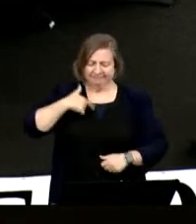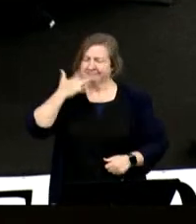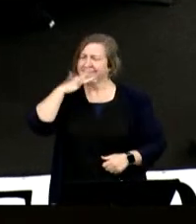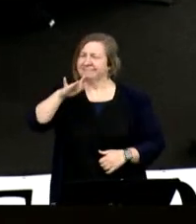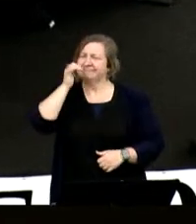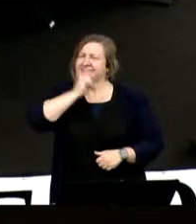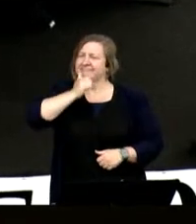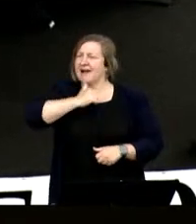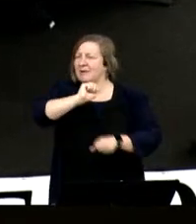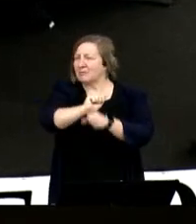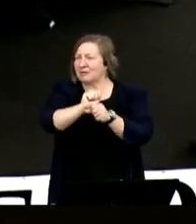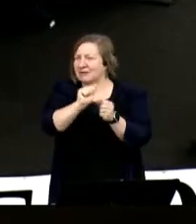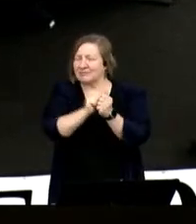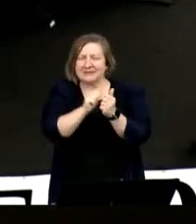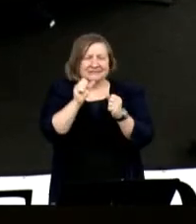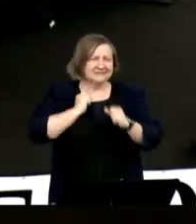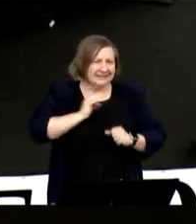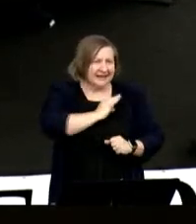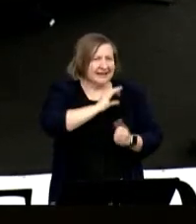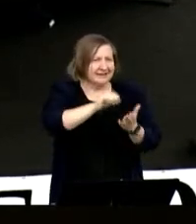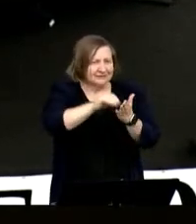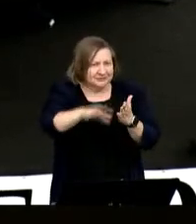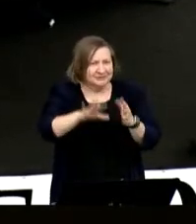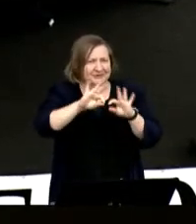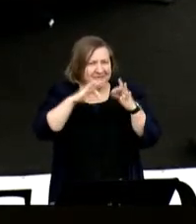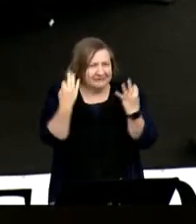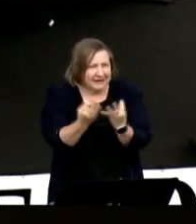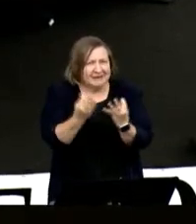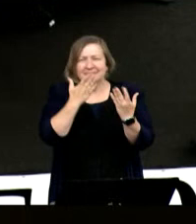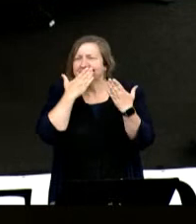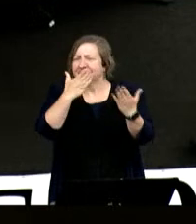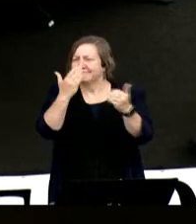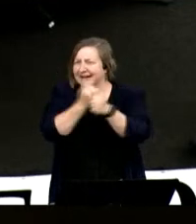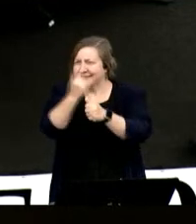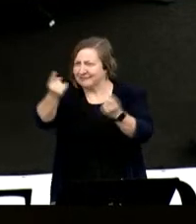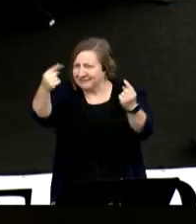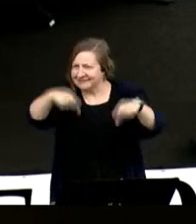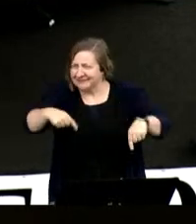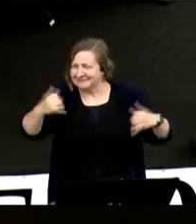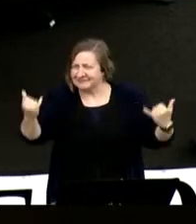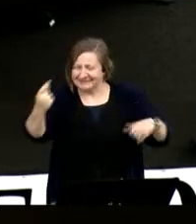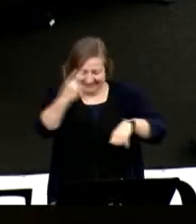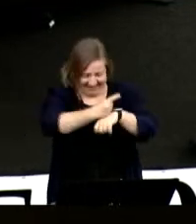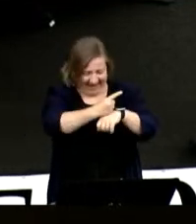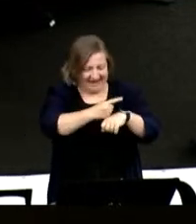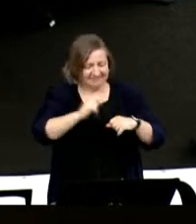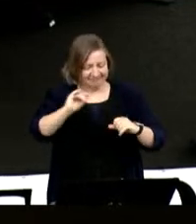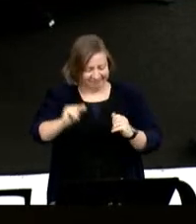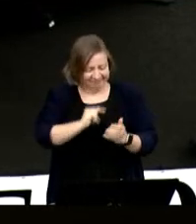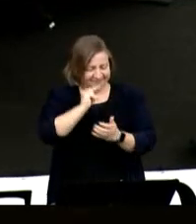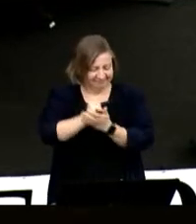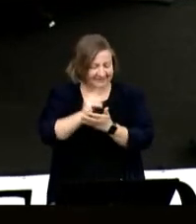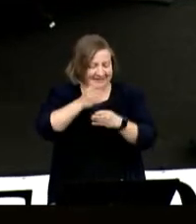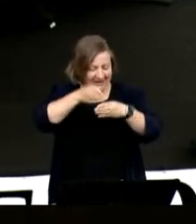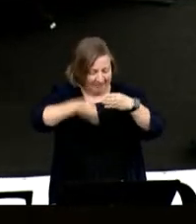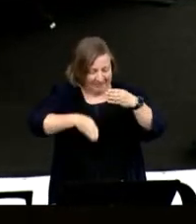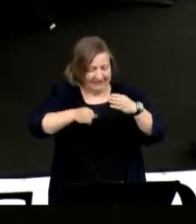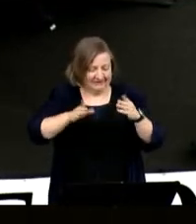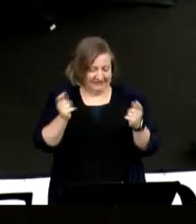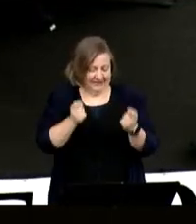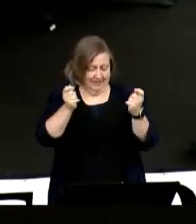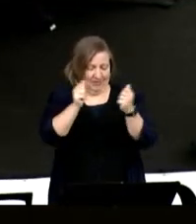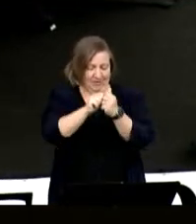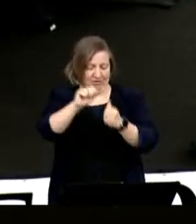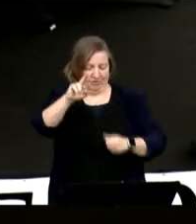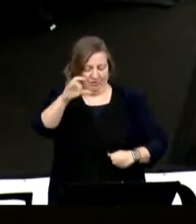staff, students, and families. Thank you everyone for being here today at the completion ceremony with Archway Academy. This